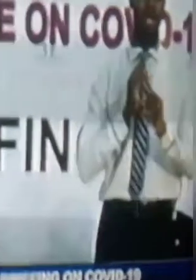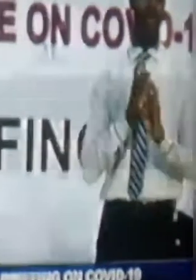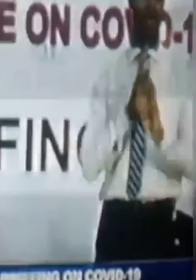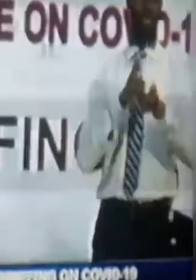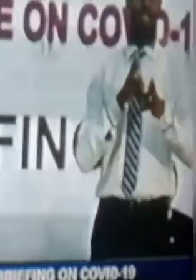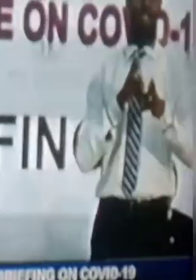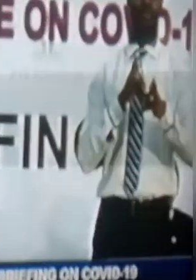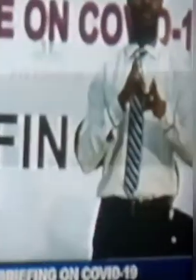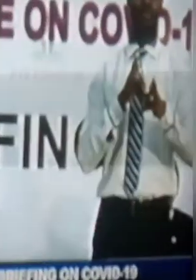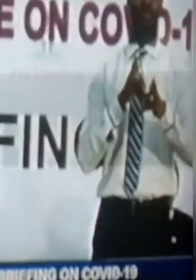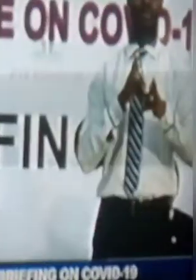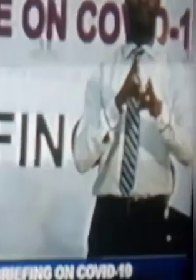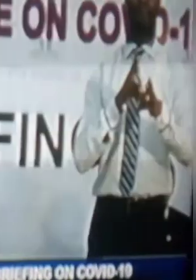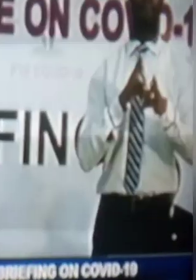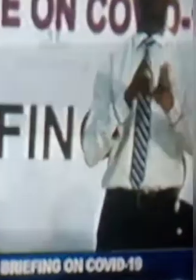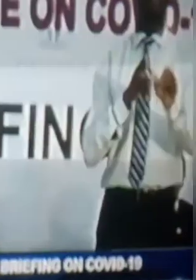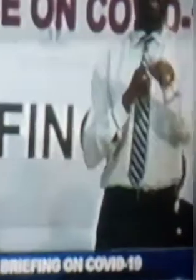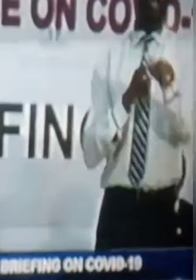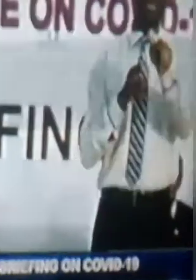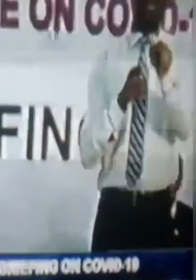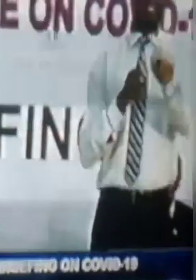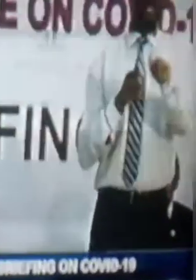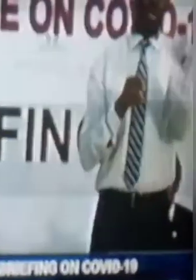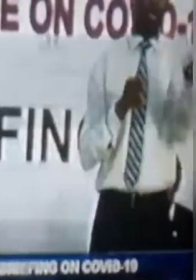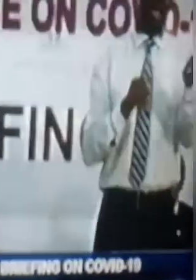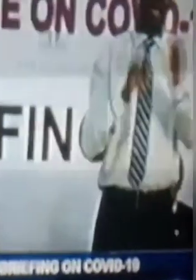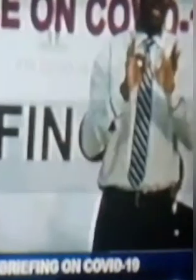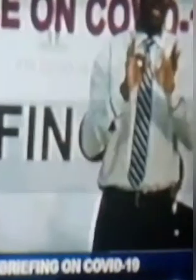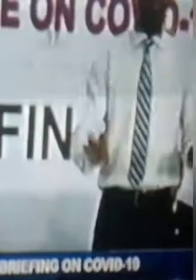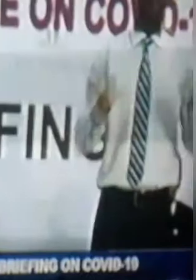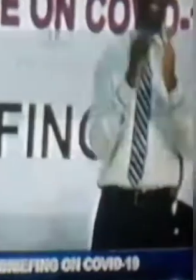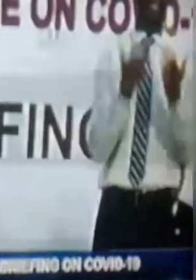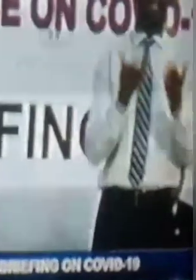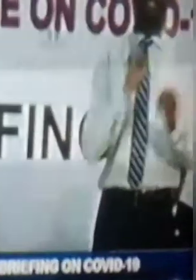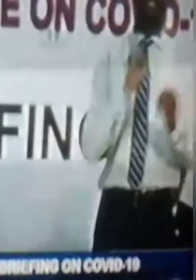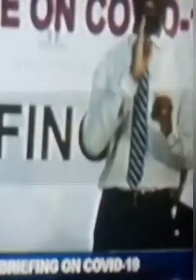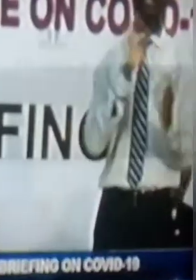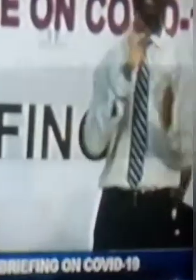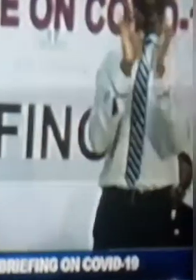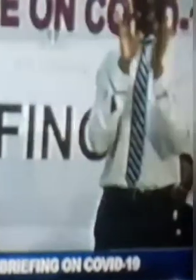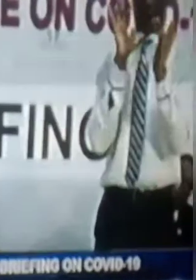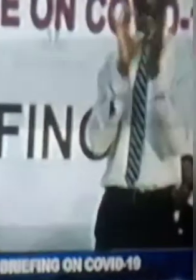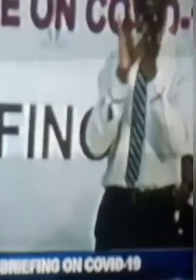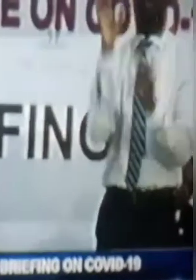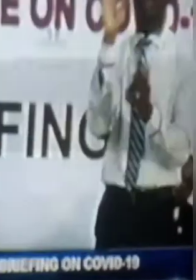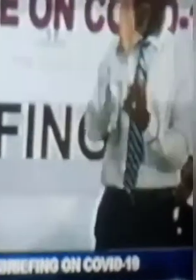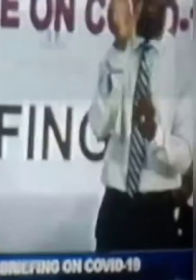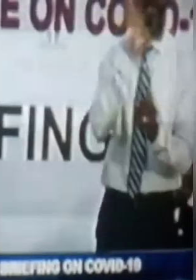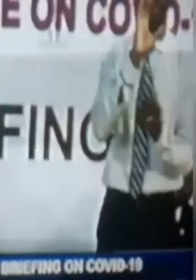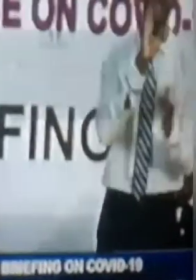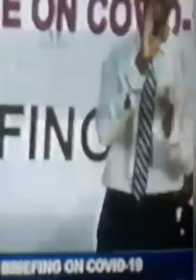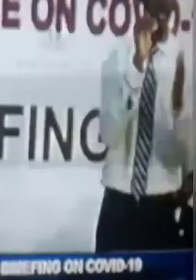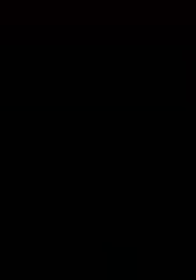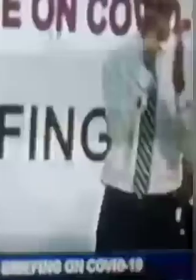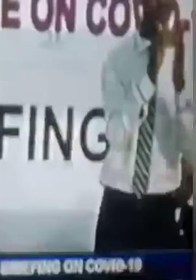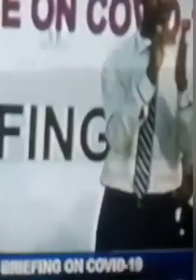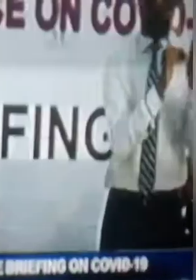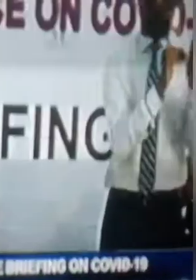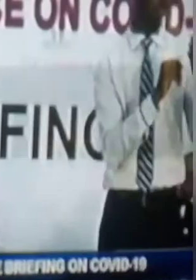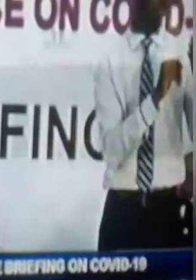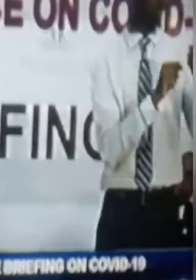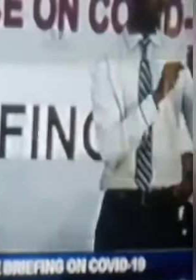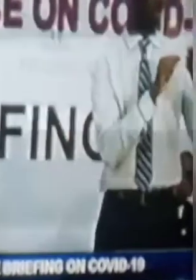finding, the second most important thing is contact tracing, i.e. listing all the contacts and making sure we